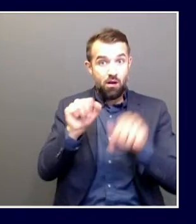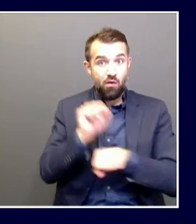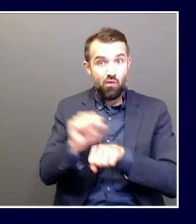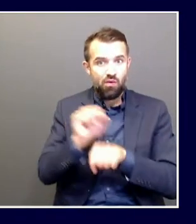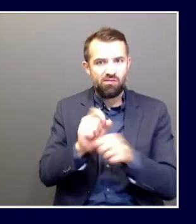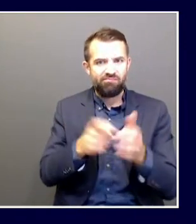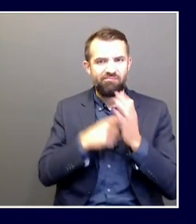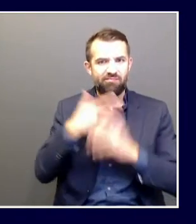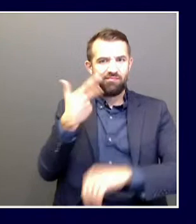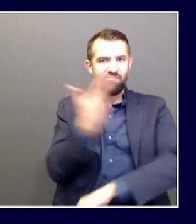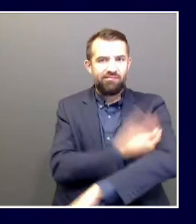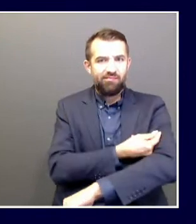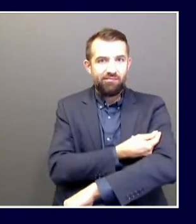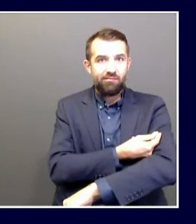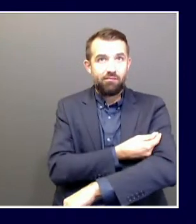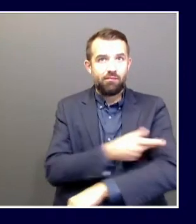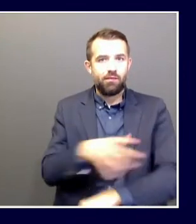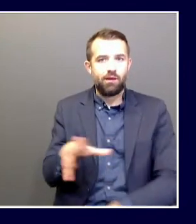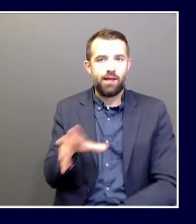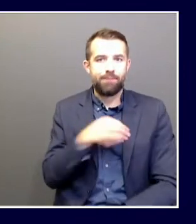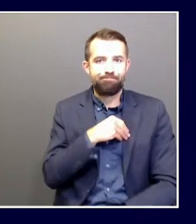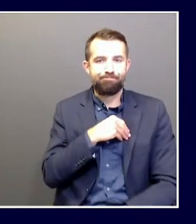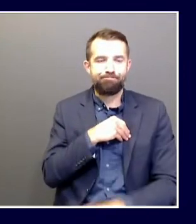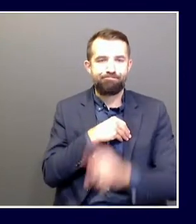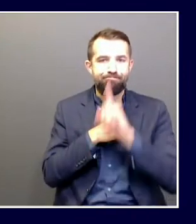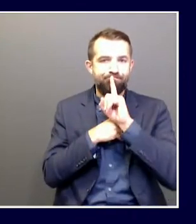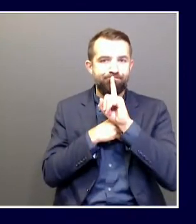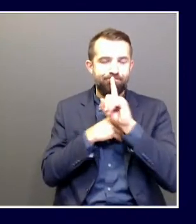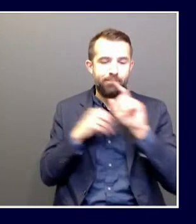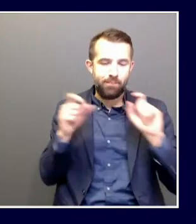Brian. Let me go to Caitlin Andrews next.